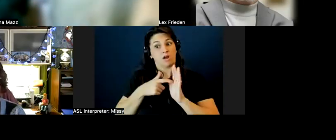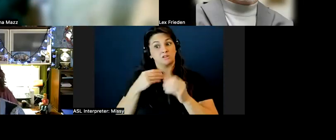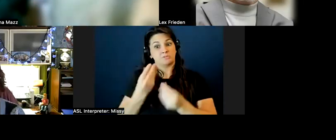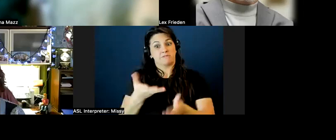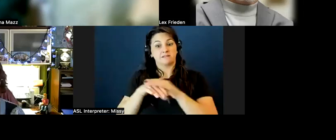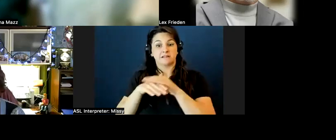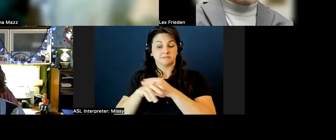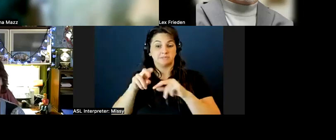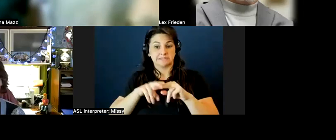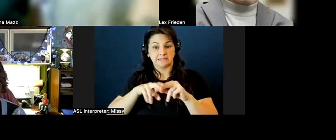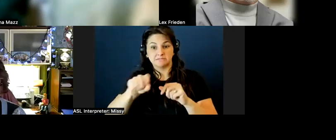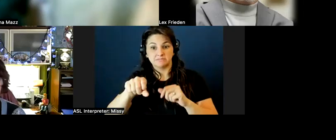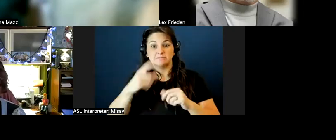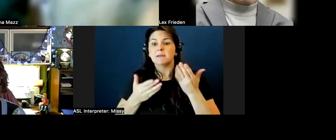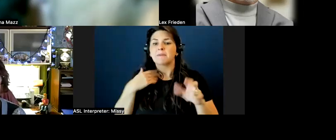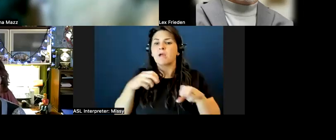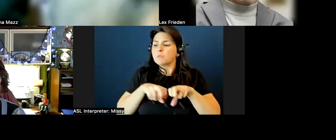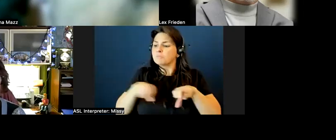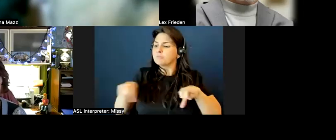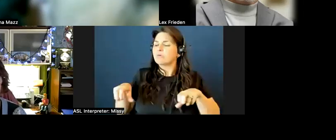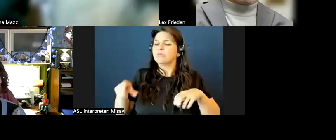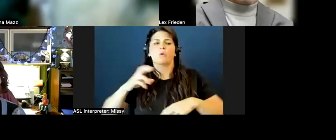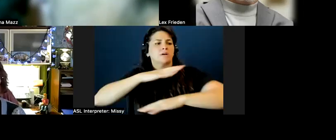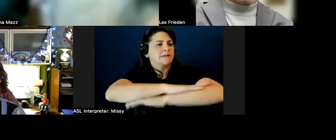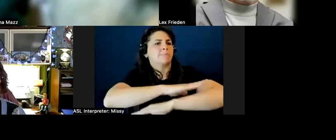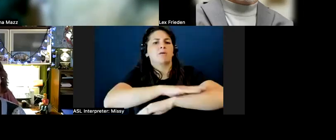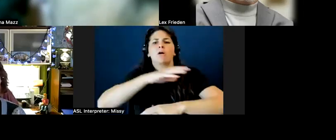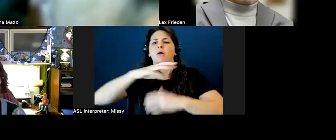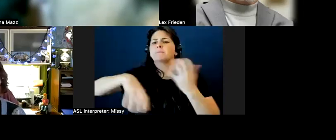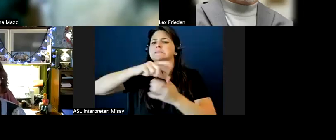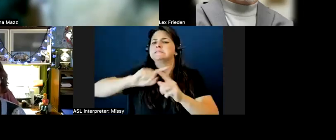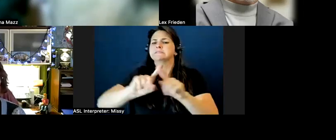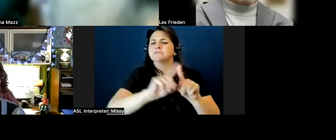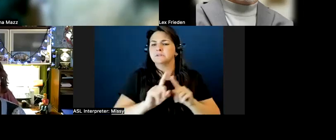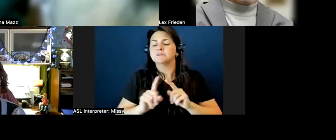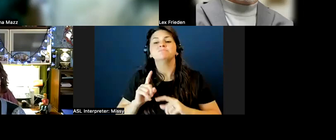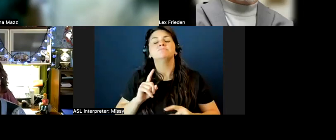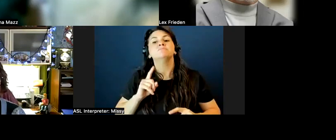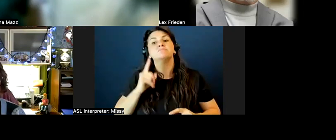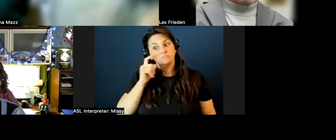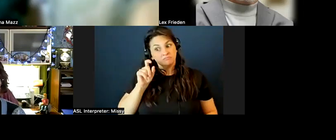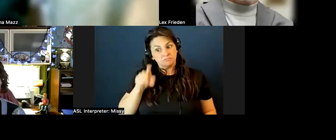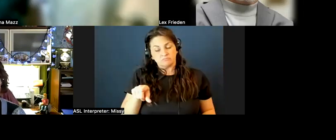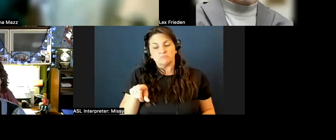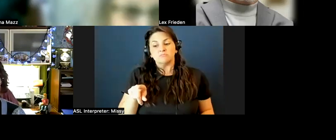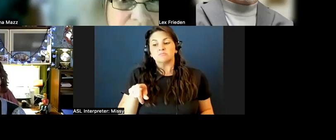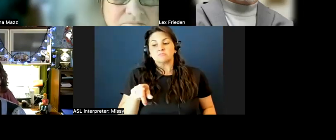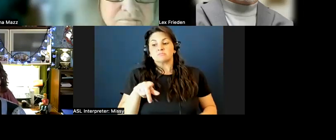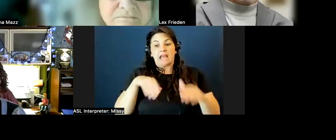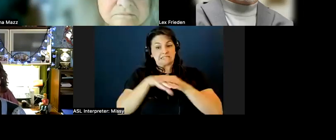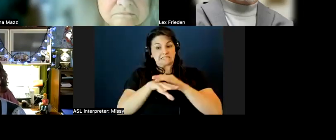got booths or just a mixture or whatever, what I often find is that the accessible